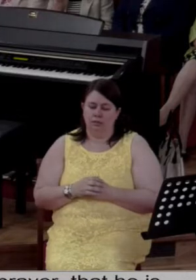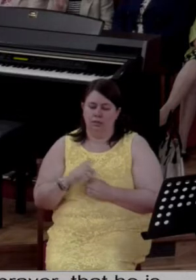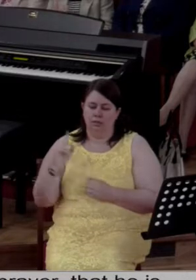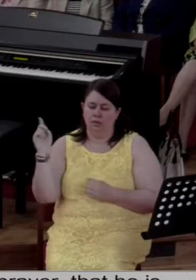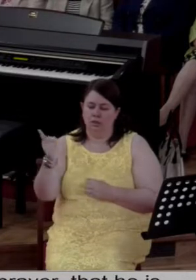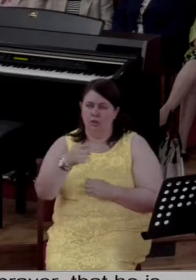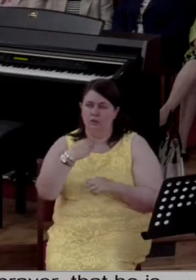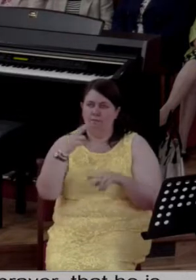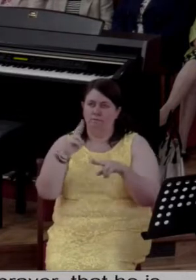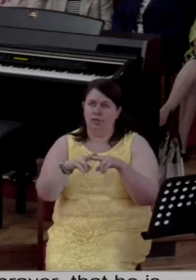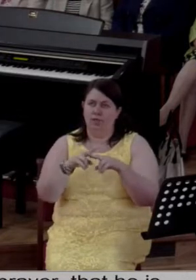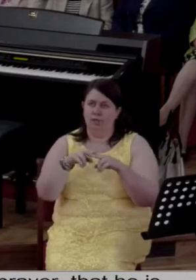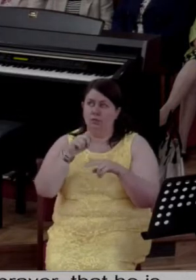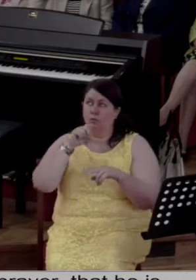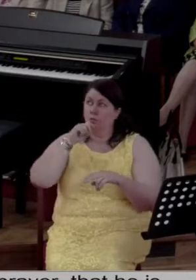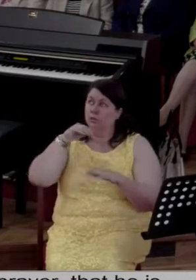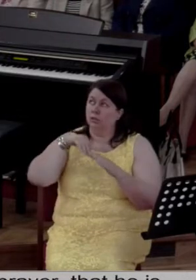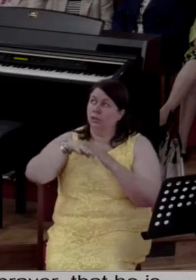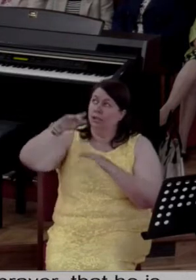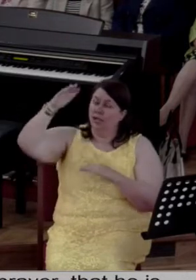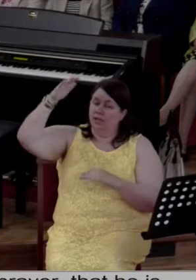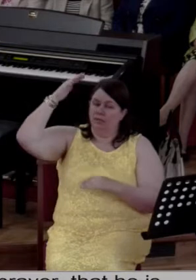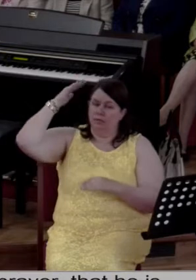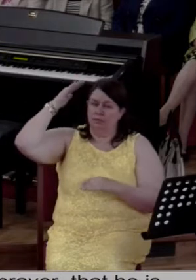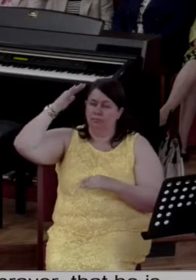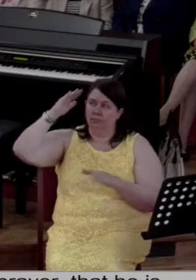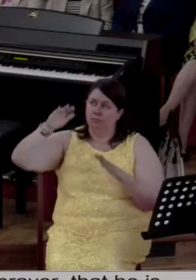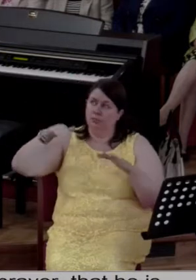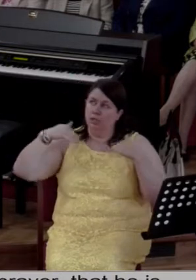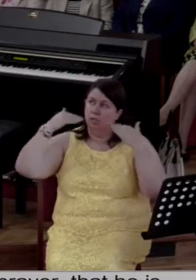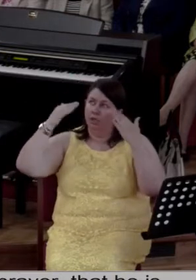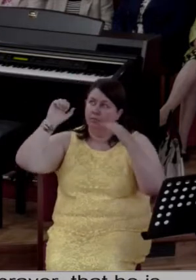Our Father, which art in heaven, hallowed.